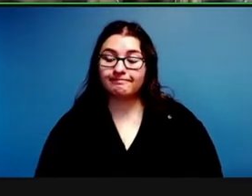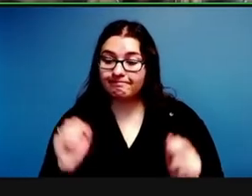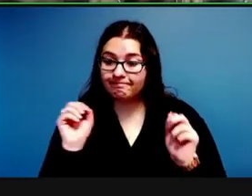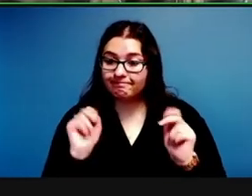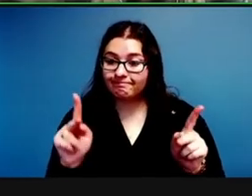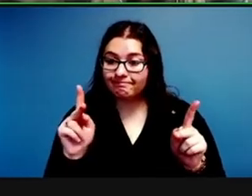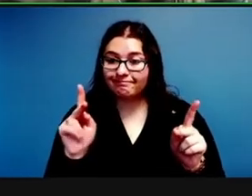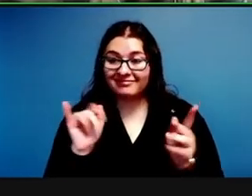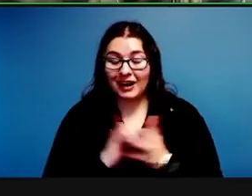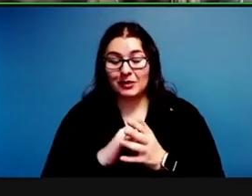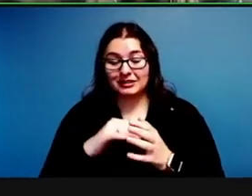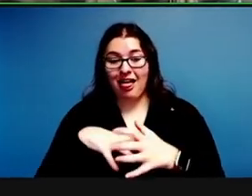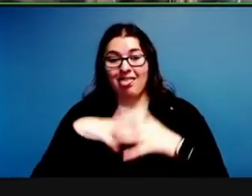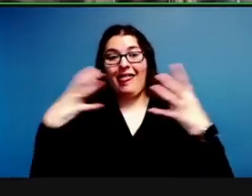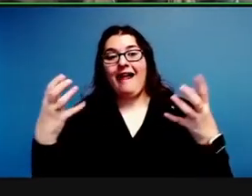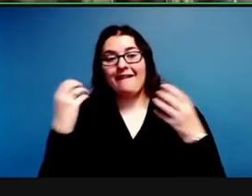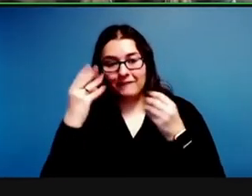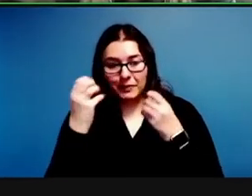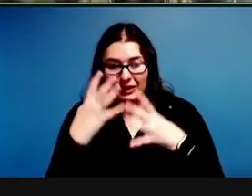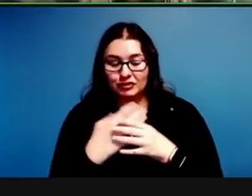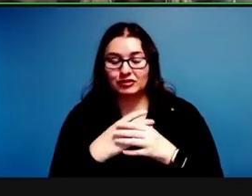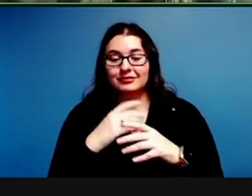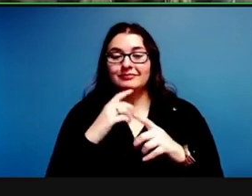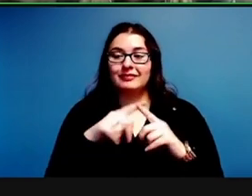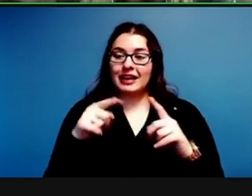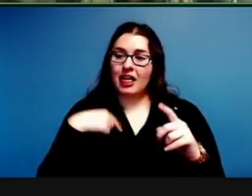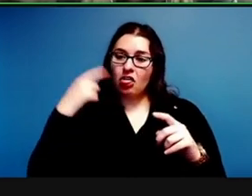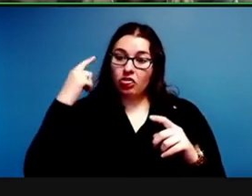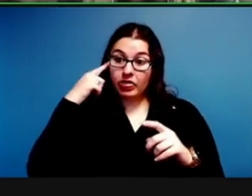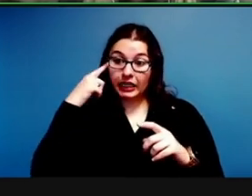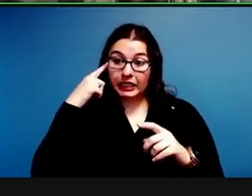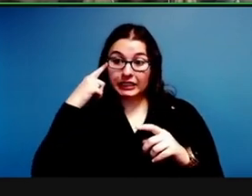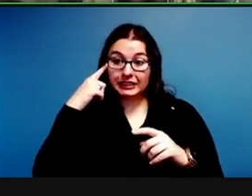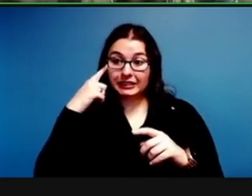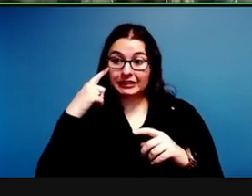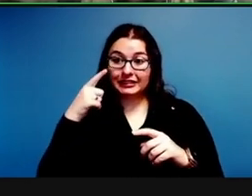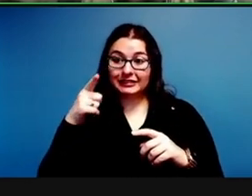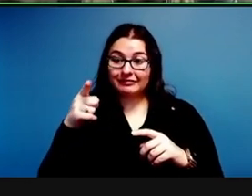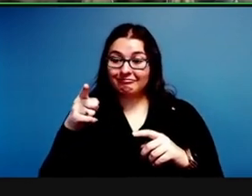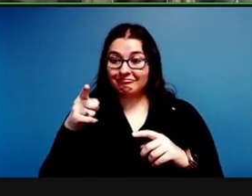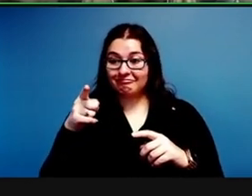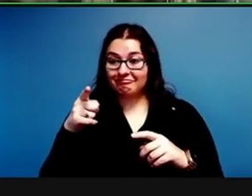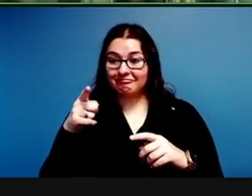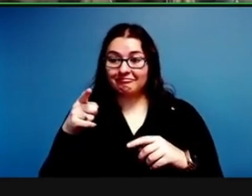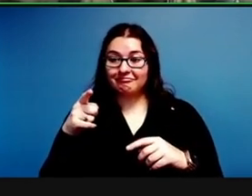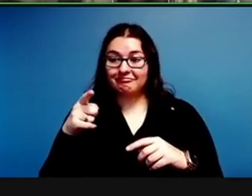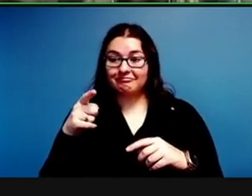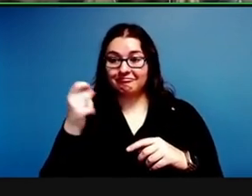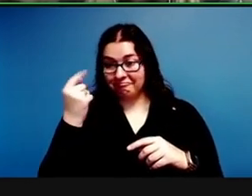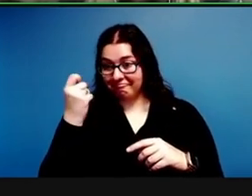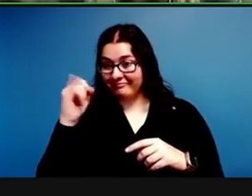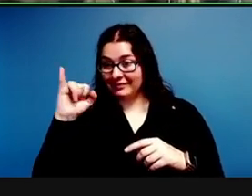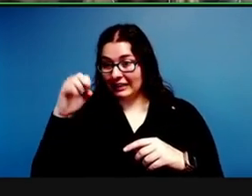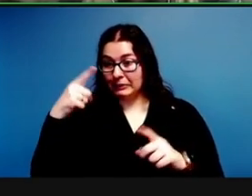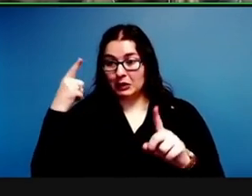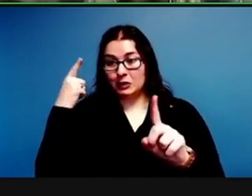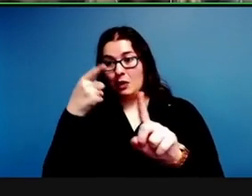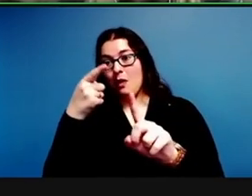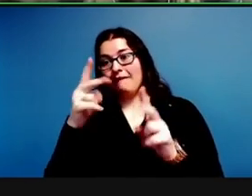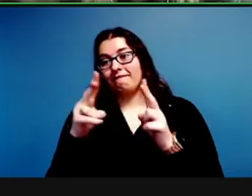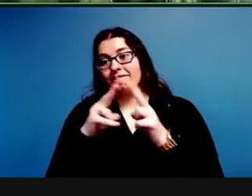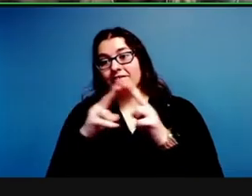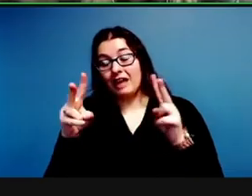Okay, so that was a lot of information, but I think you can take away that IEP goals are